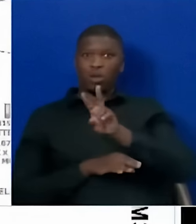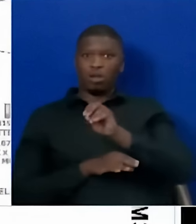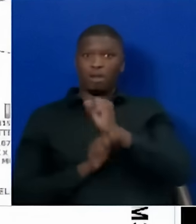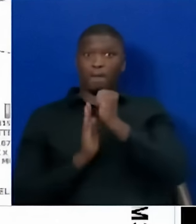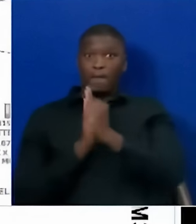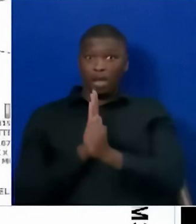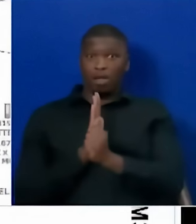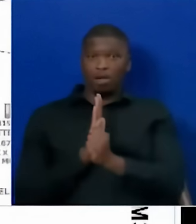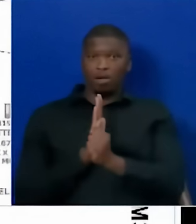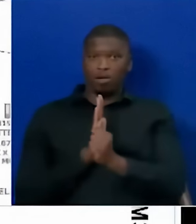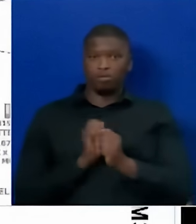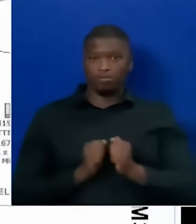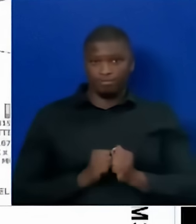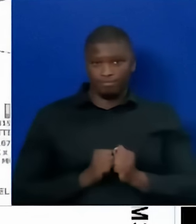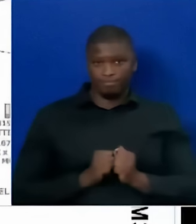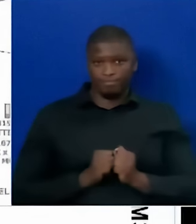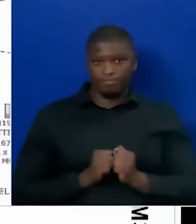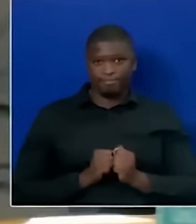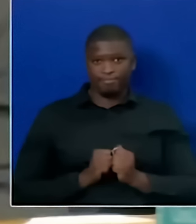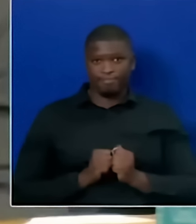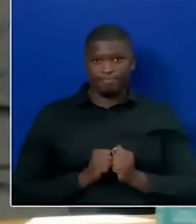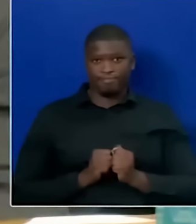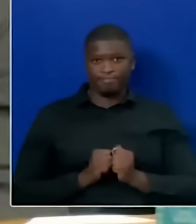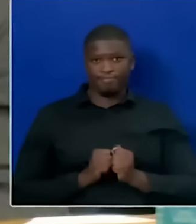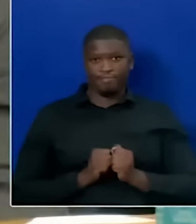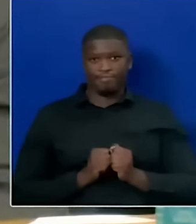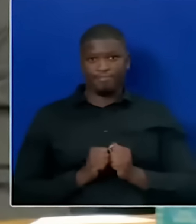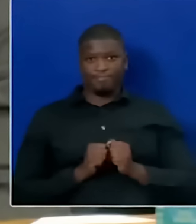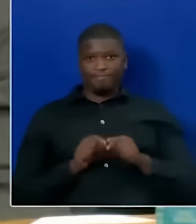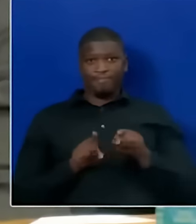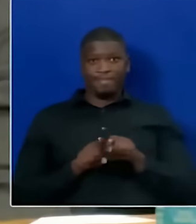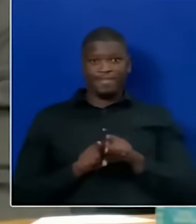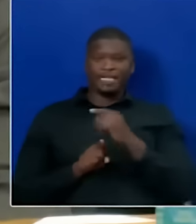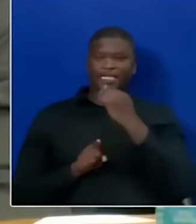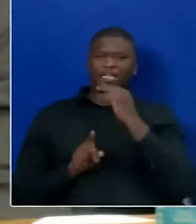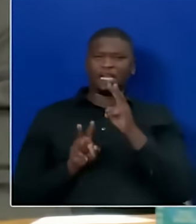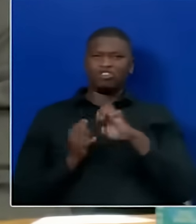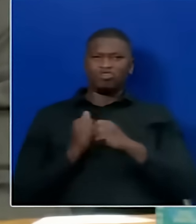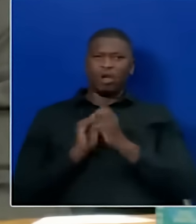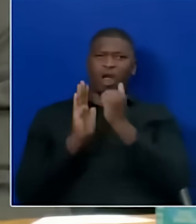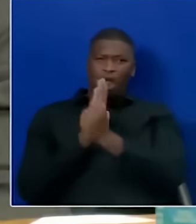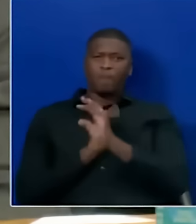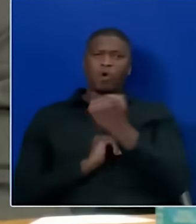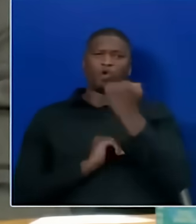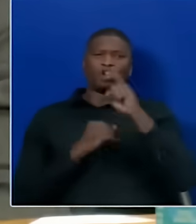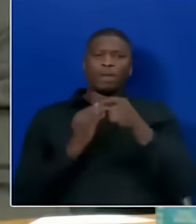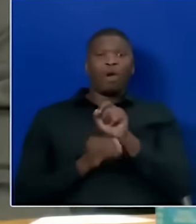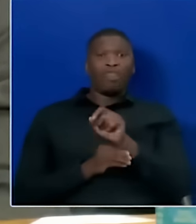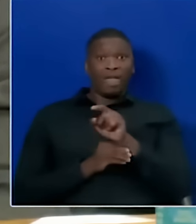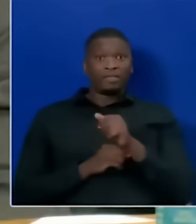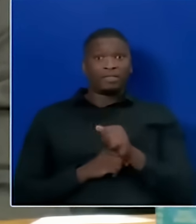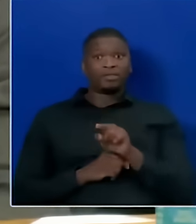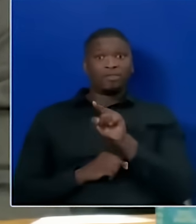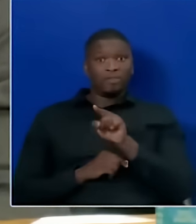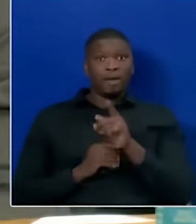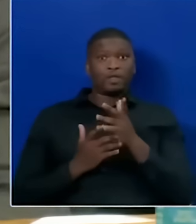In fact, that's an error in the infographic because it's attempted murder. Brigadier, I'm sorry about that. That is the attempted murder